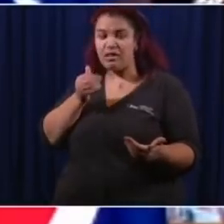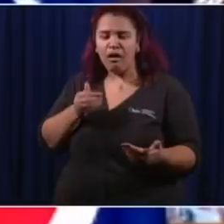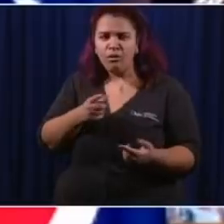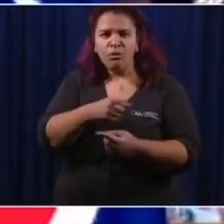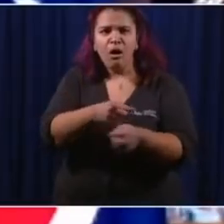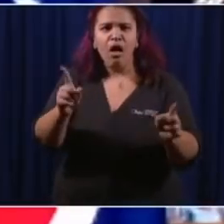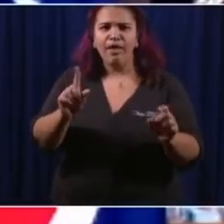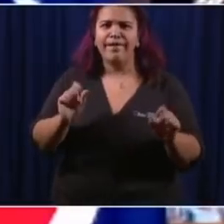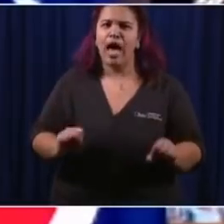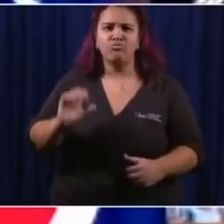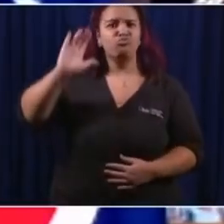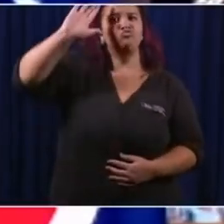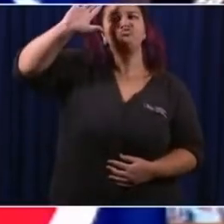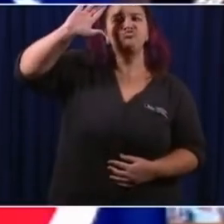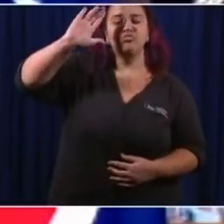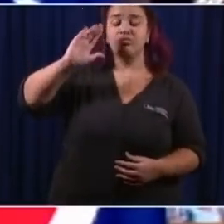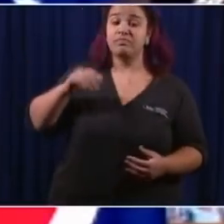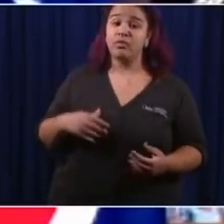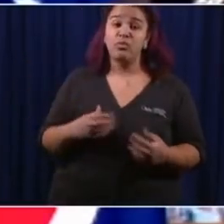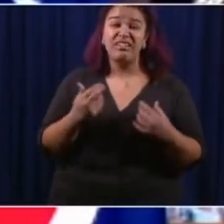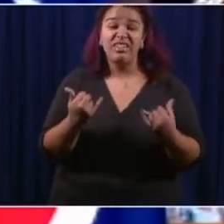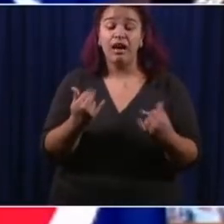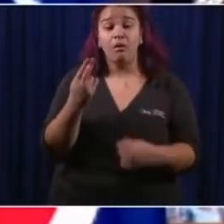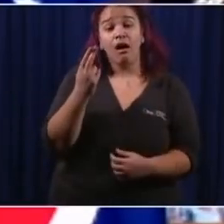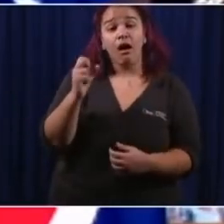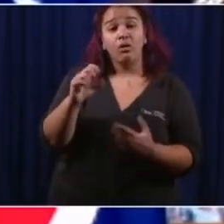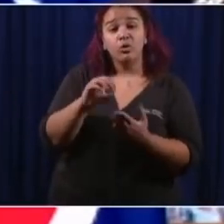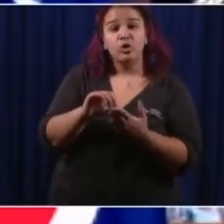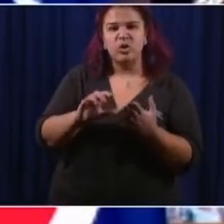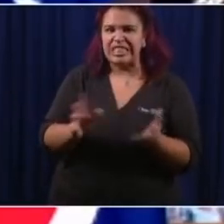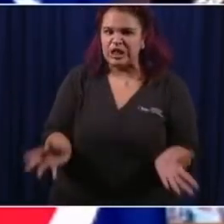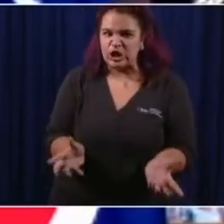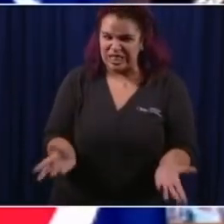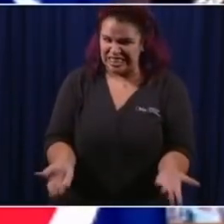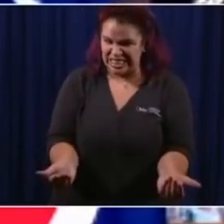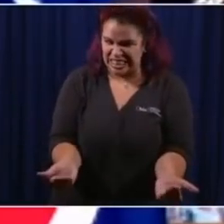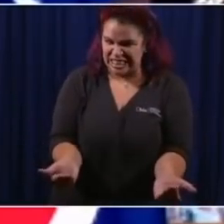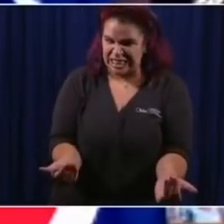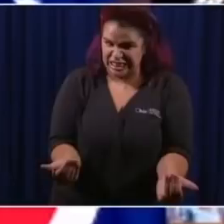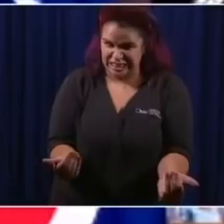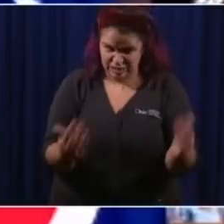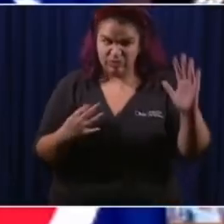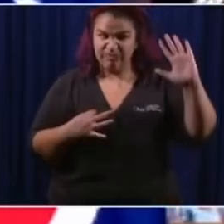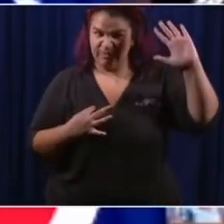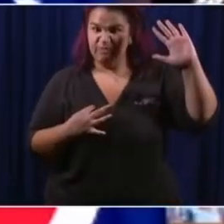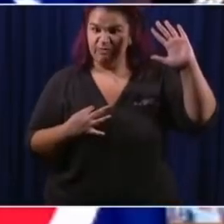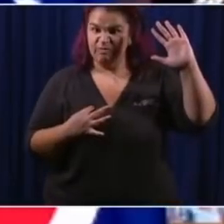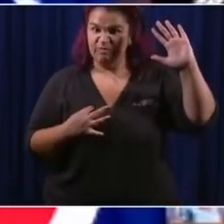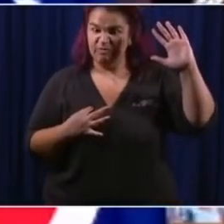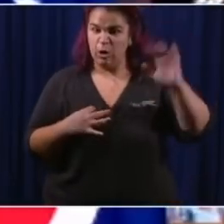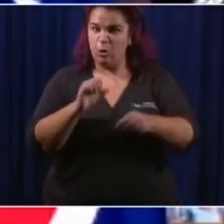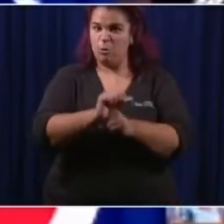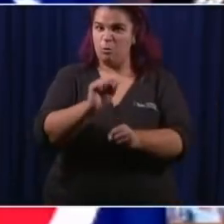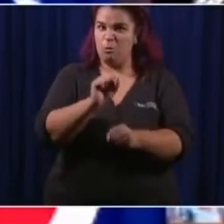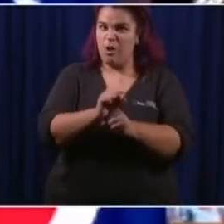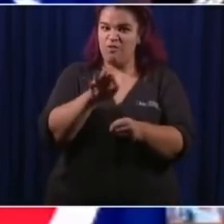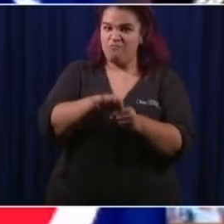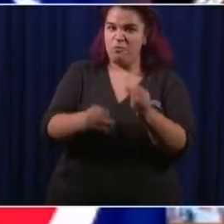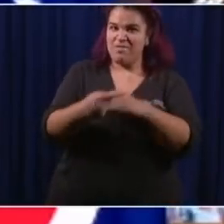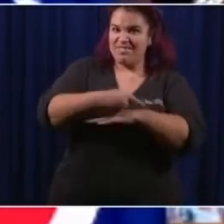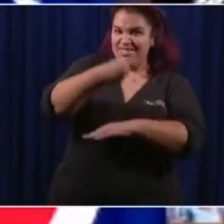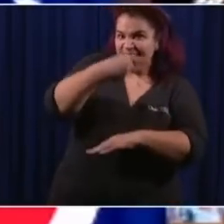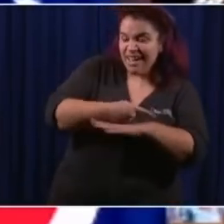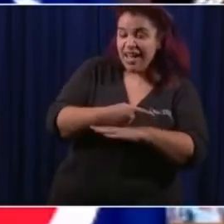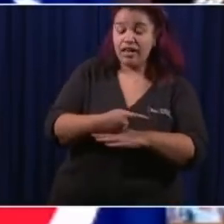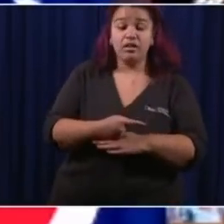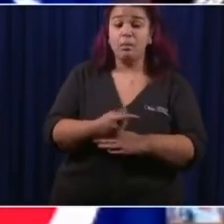We're really encouraging high school students because there are provisions that allow high school students to get out there and work at the polls, and they may not be physically